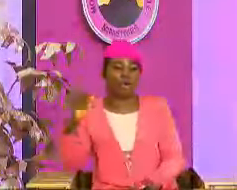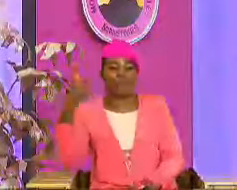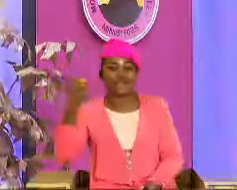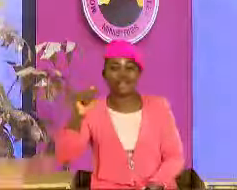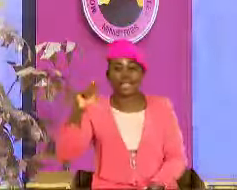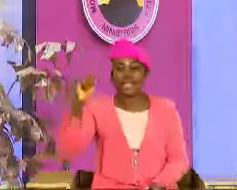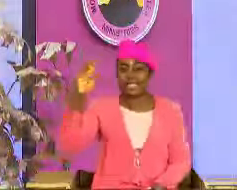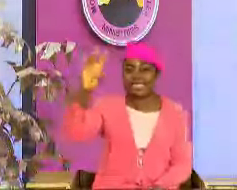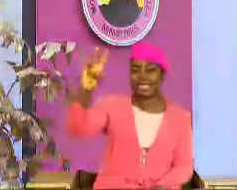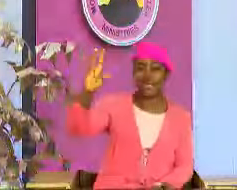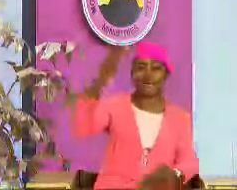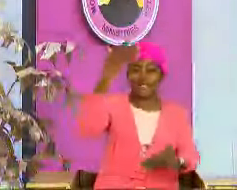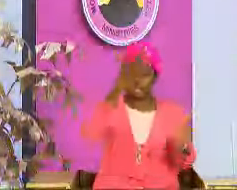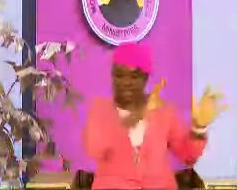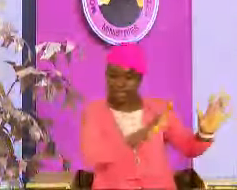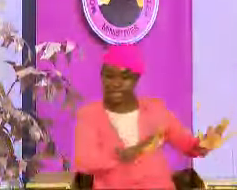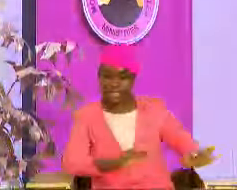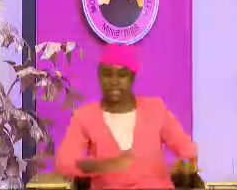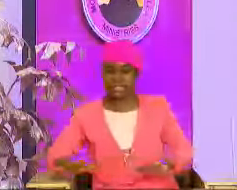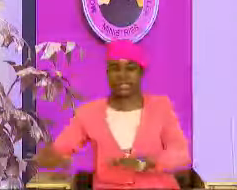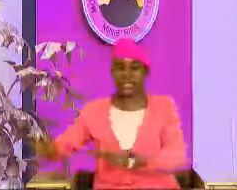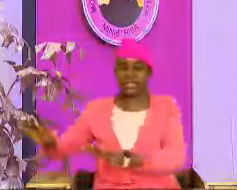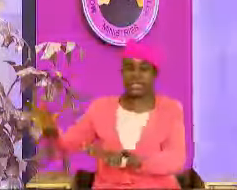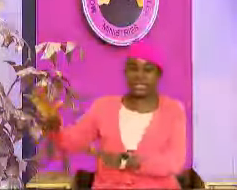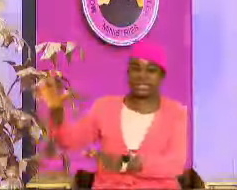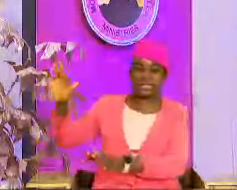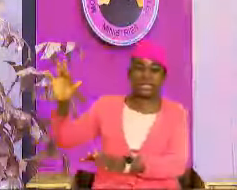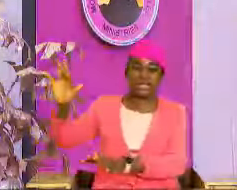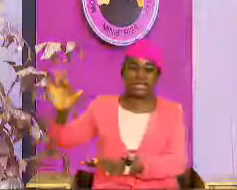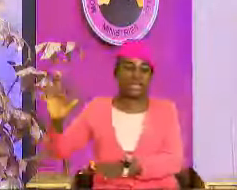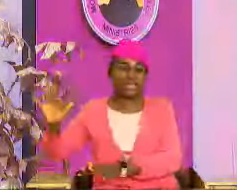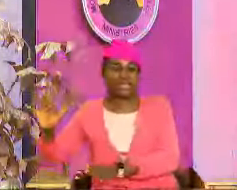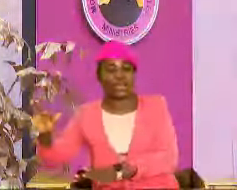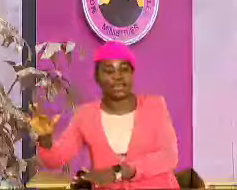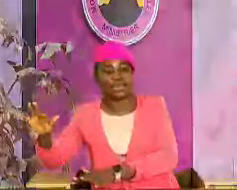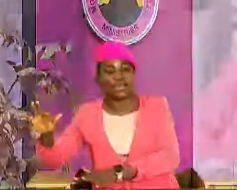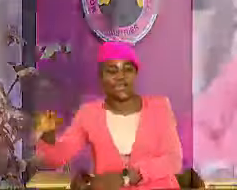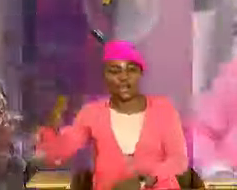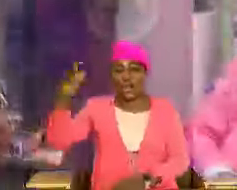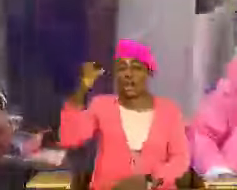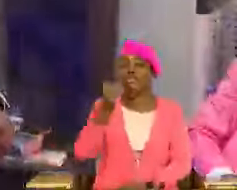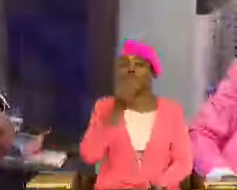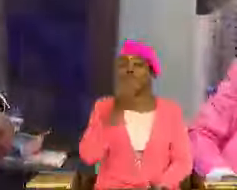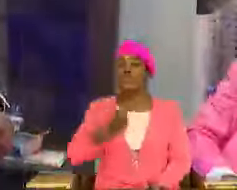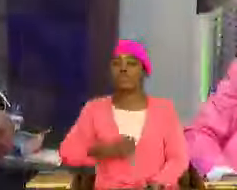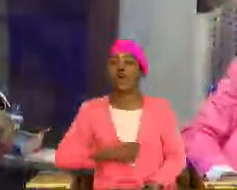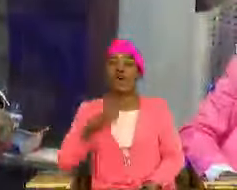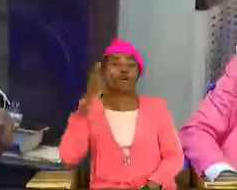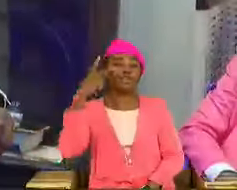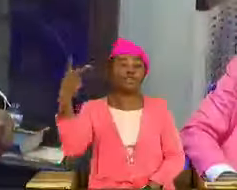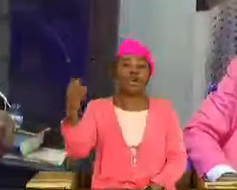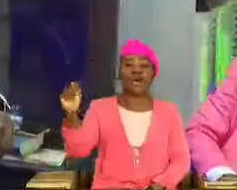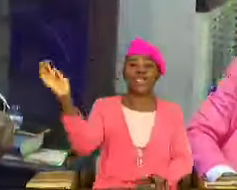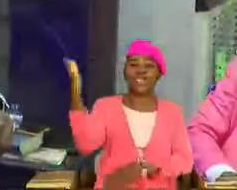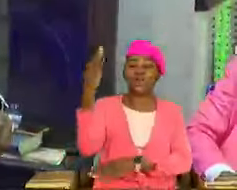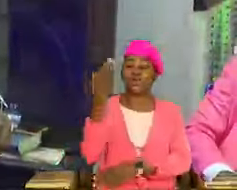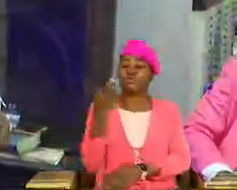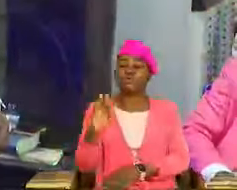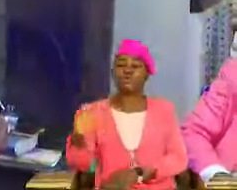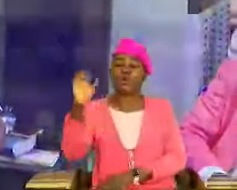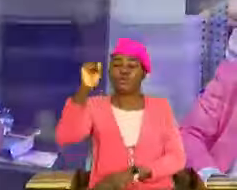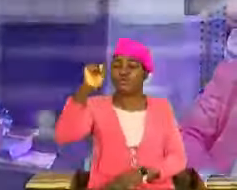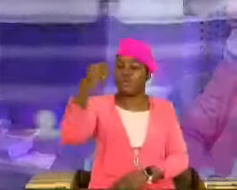Seals some say the rose of Sharon and others say the prince of